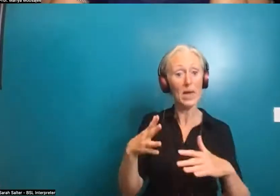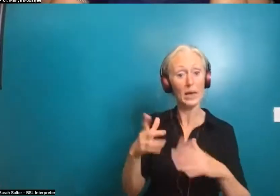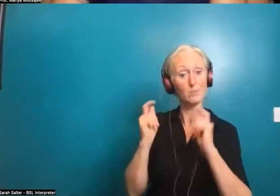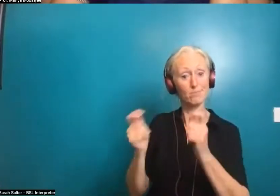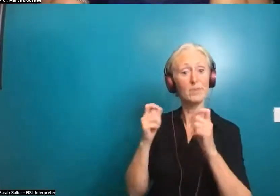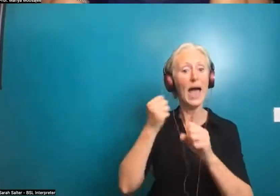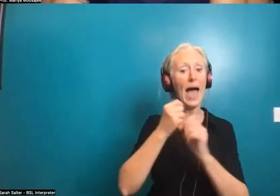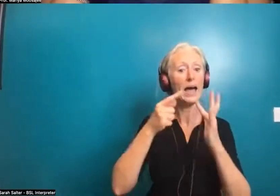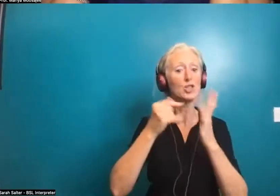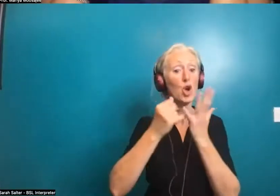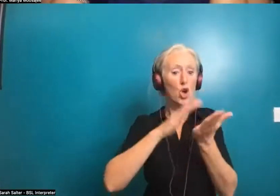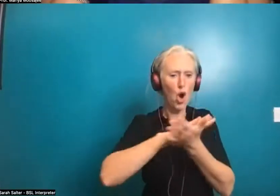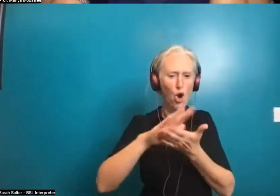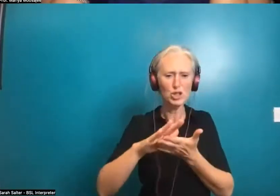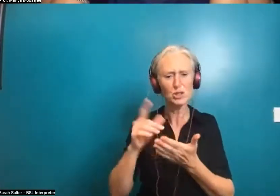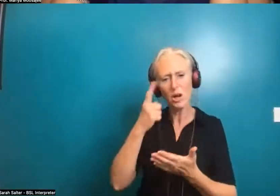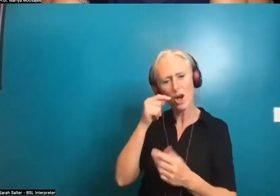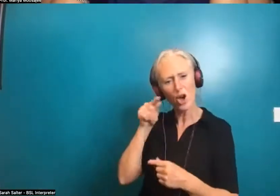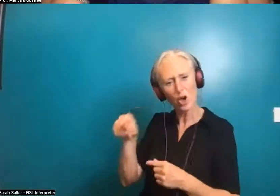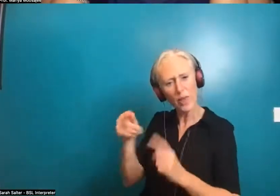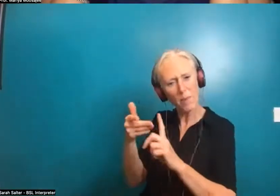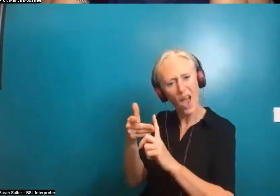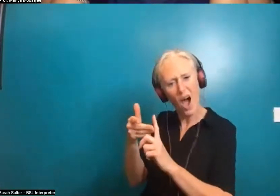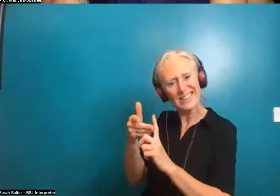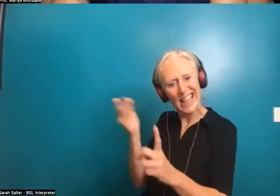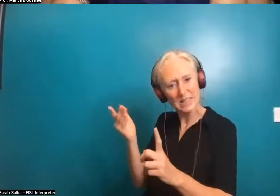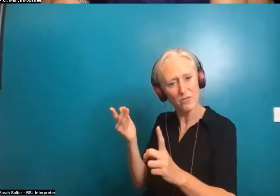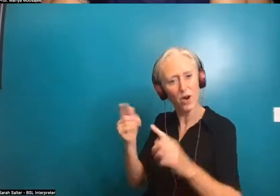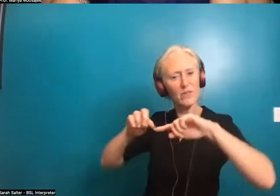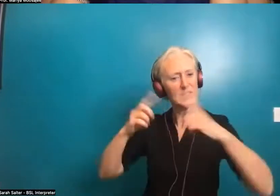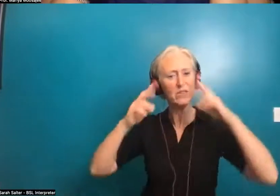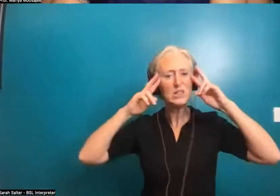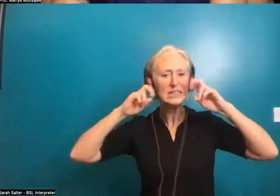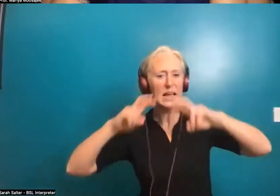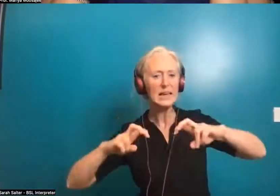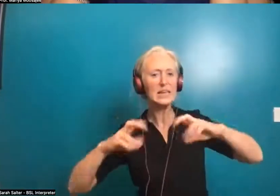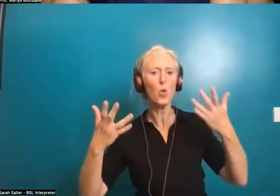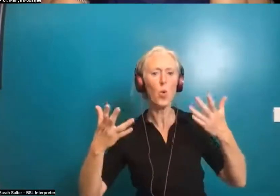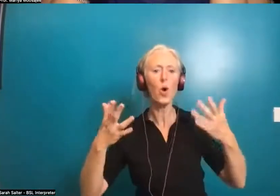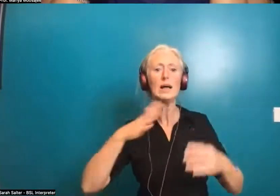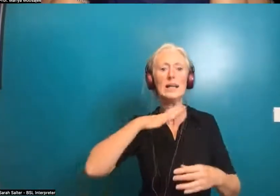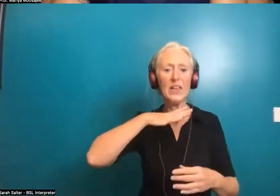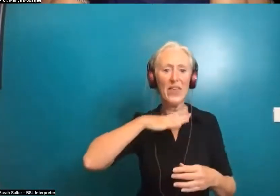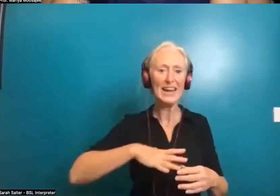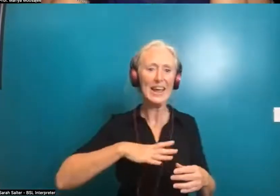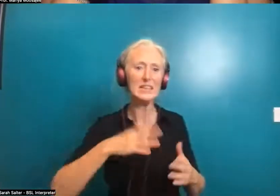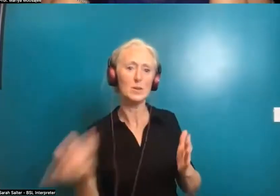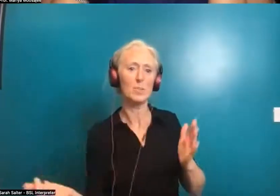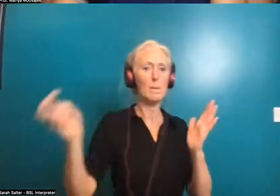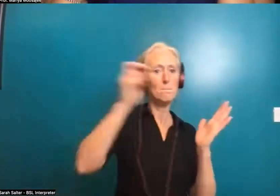he still be identified for studies, or should they sign him up to the Rome database that you